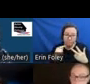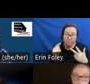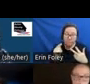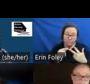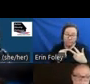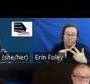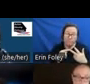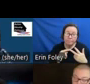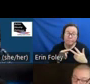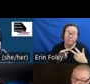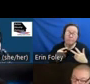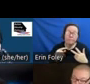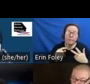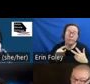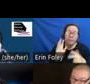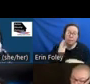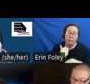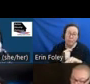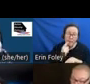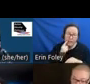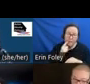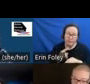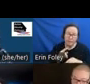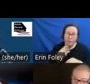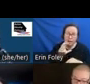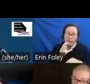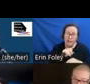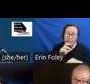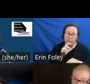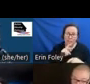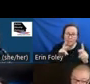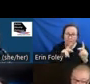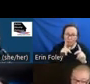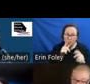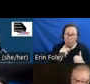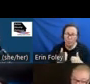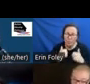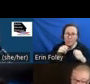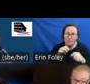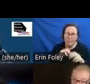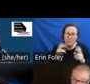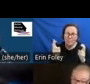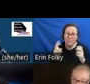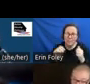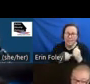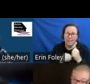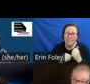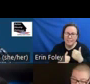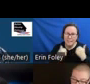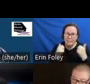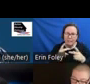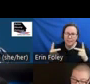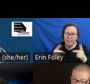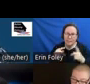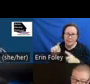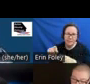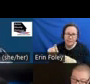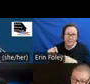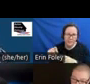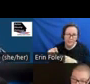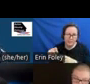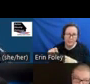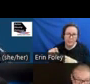originally created for elderly living in assisted living facilities. And it has